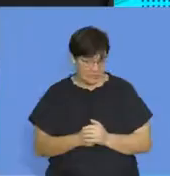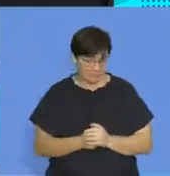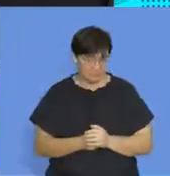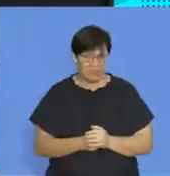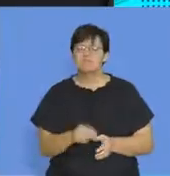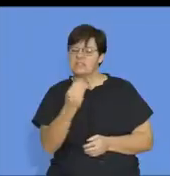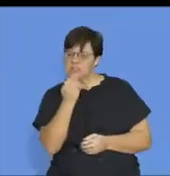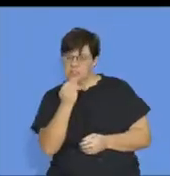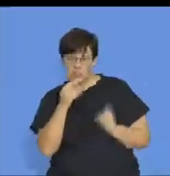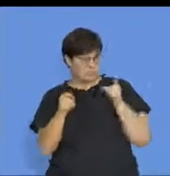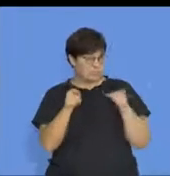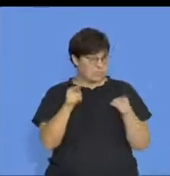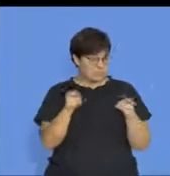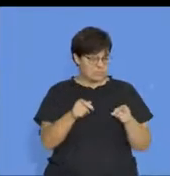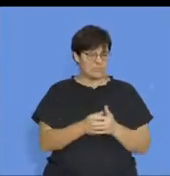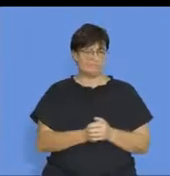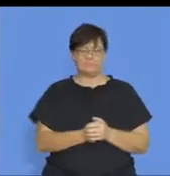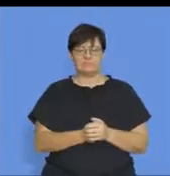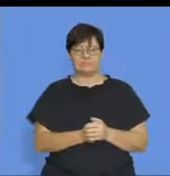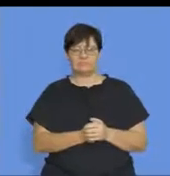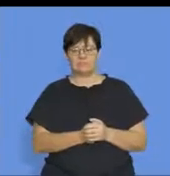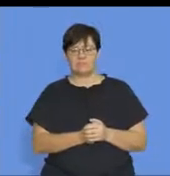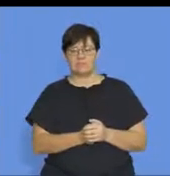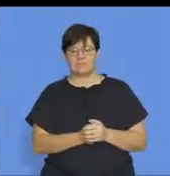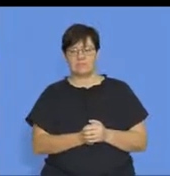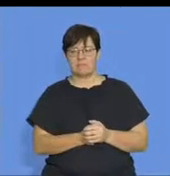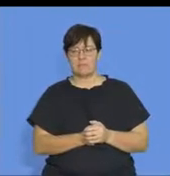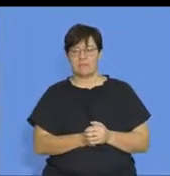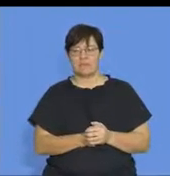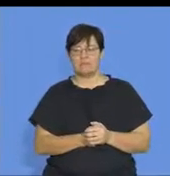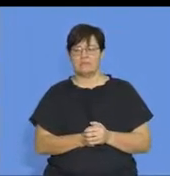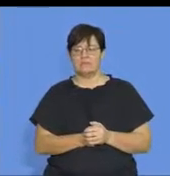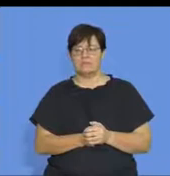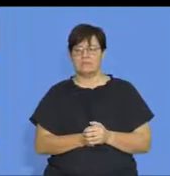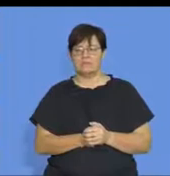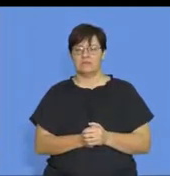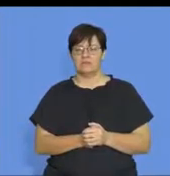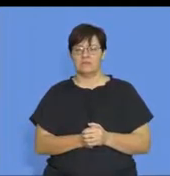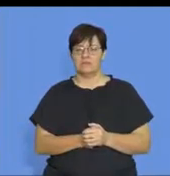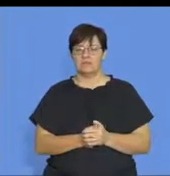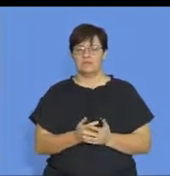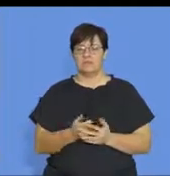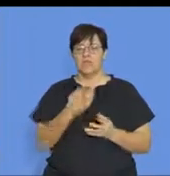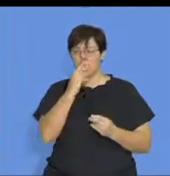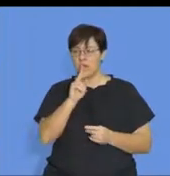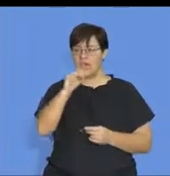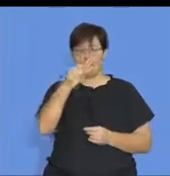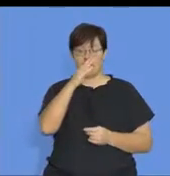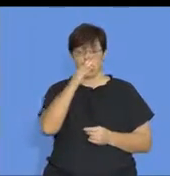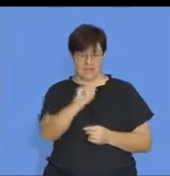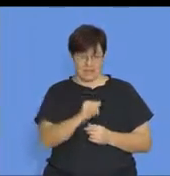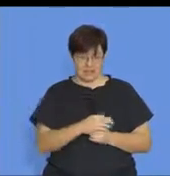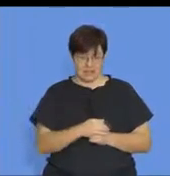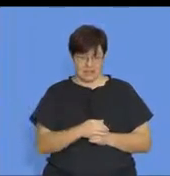not following that partnership agreement. Right, now if we look at Tubby, we're going to examine